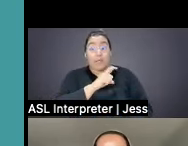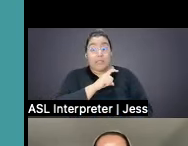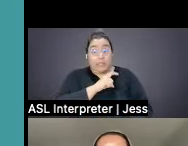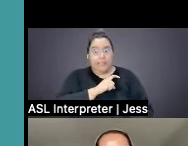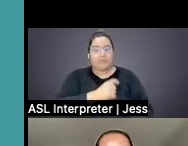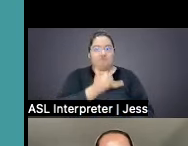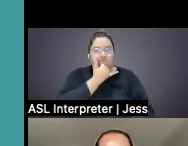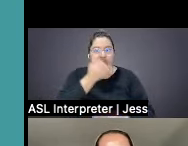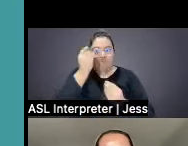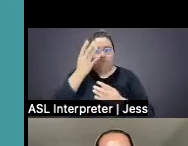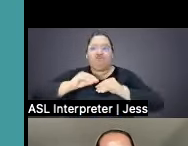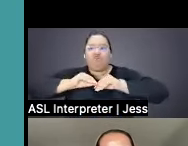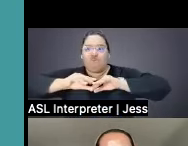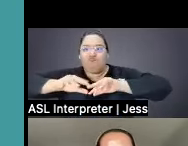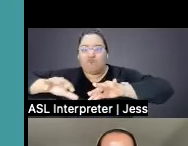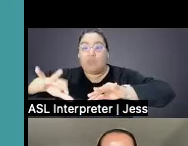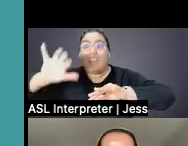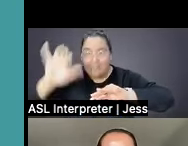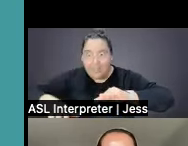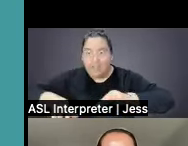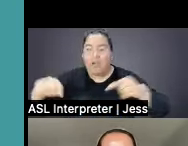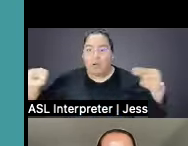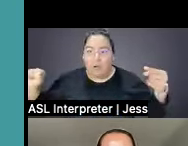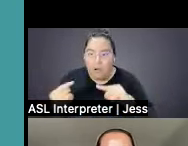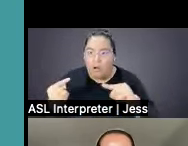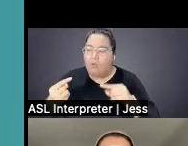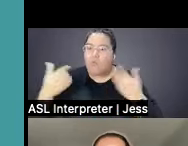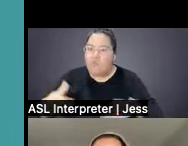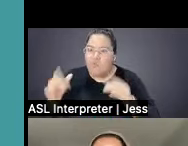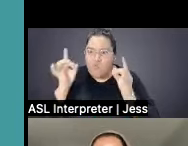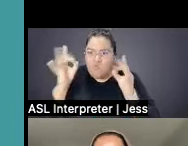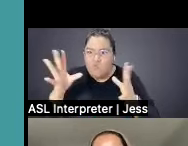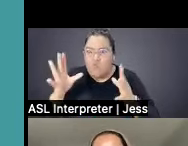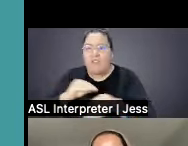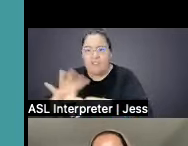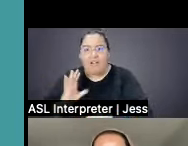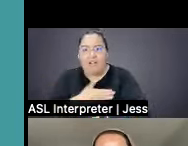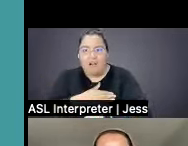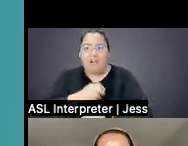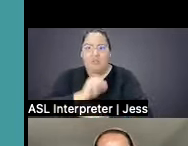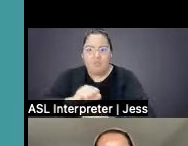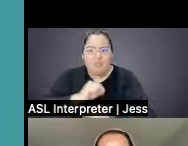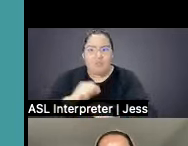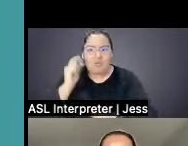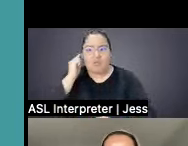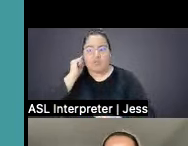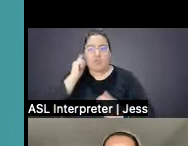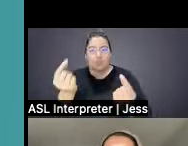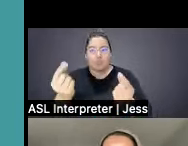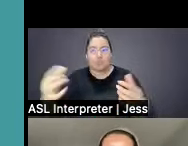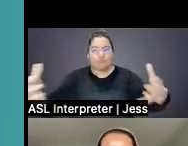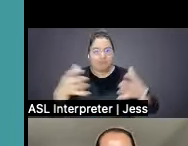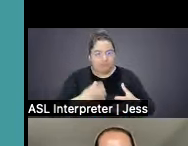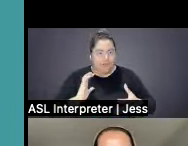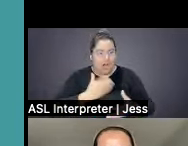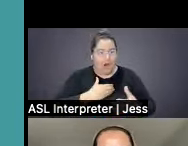harmful forms of disinformation affecting our movements. We then collaborated with our network members, who Maisha already shouted